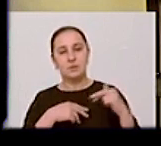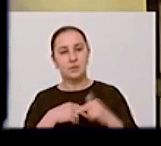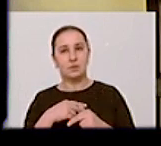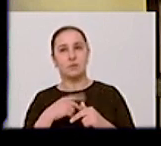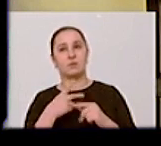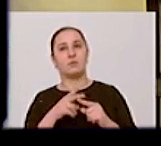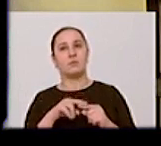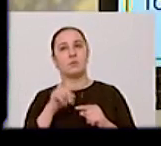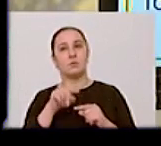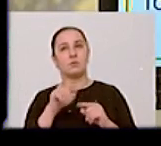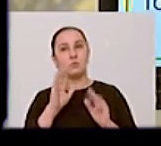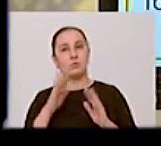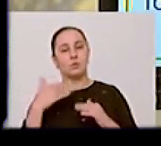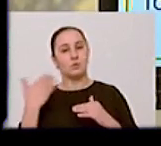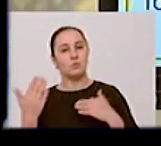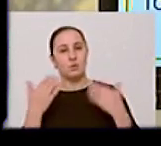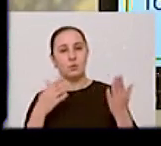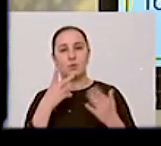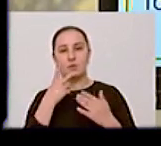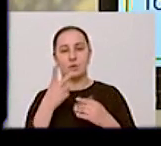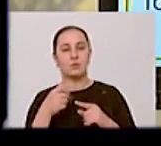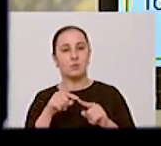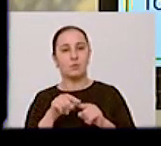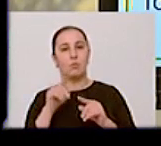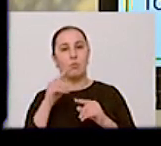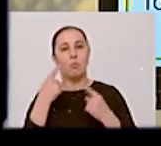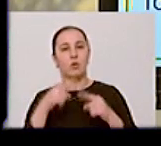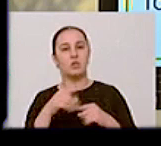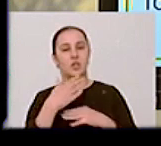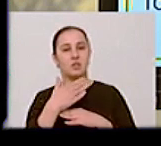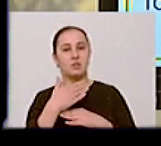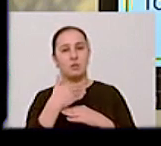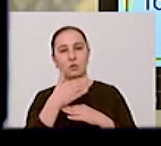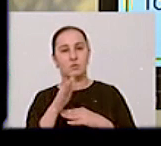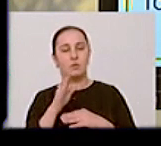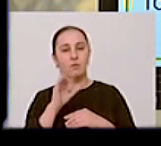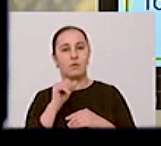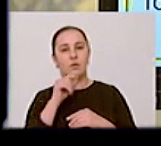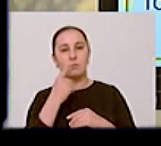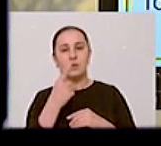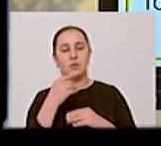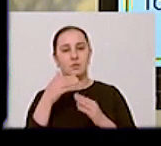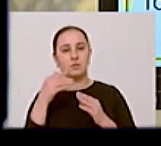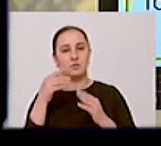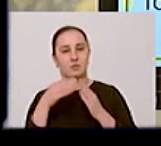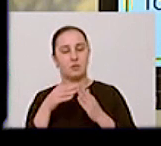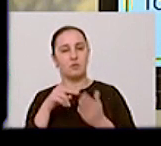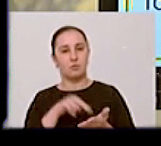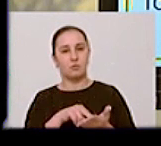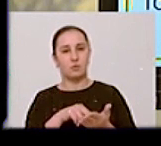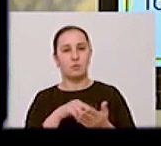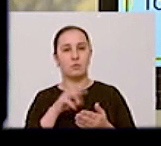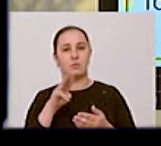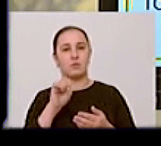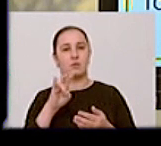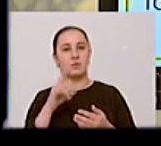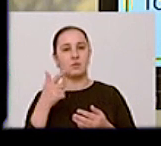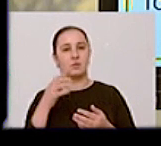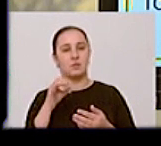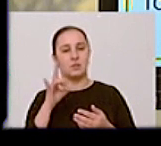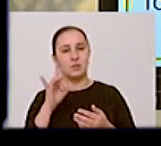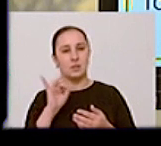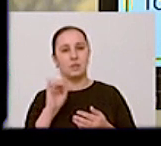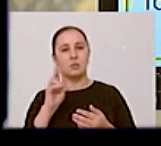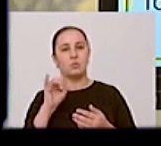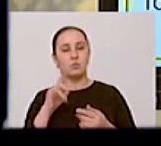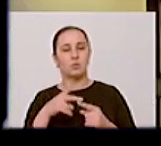kirar. Bu taraf u tarafga qarab boshqa bir eshikni ochar va bir chetga turar. Tangri qo'l kirar.